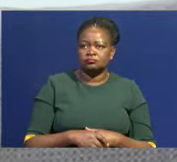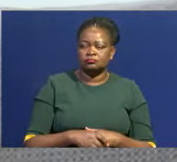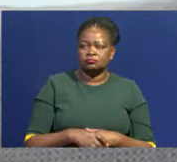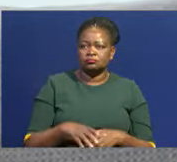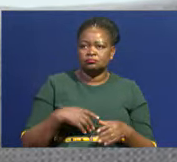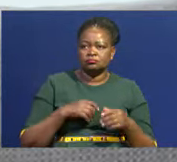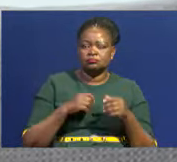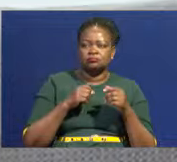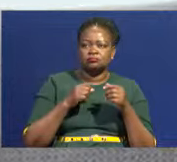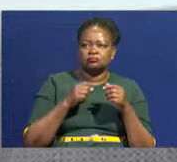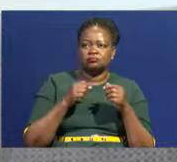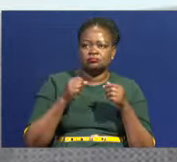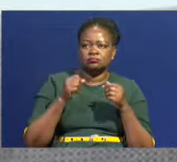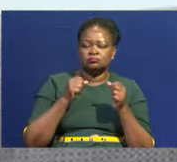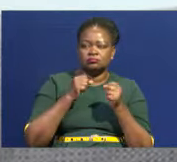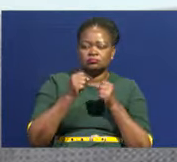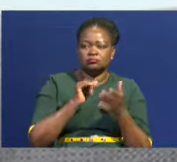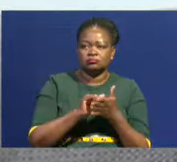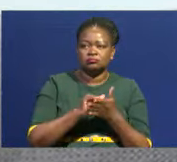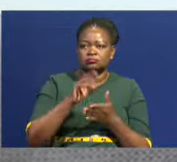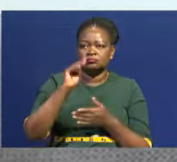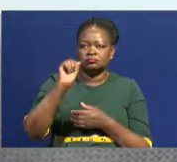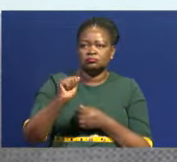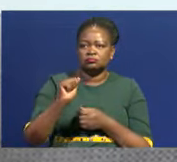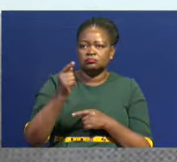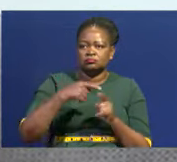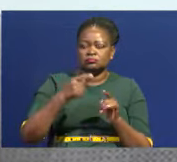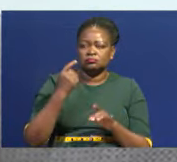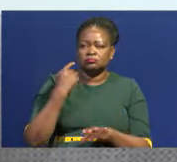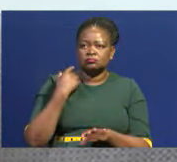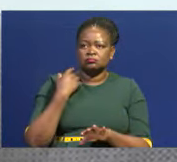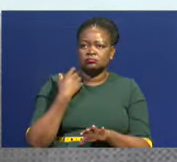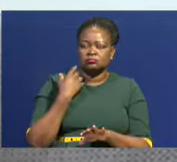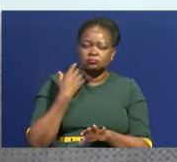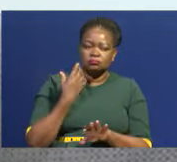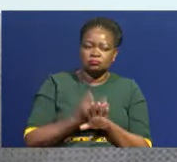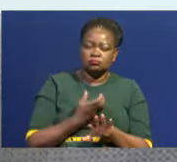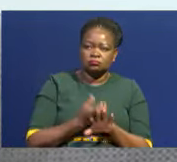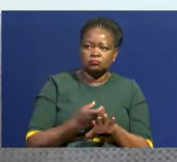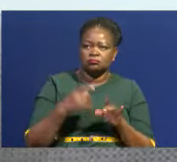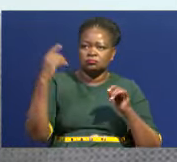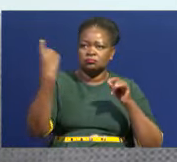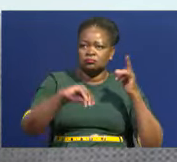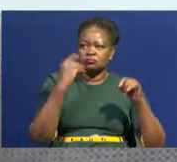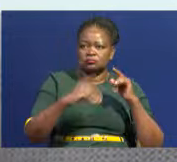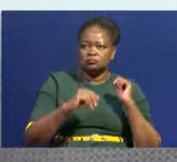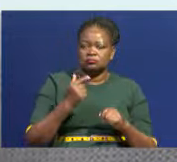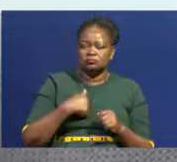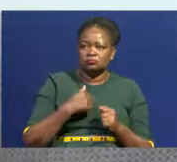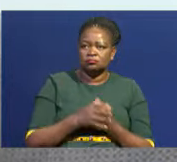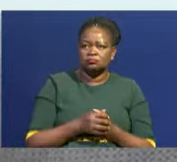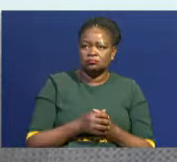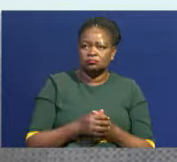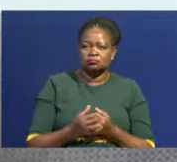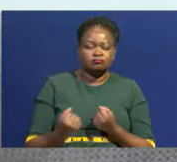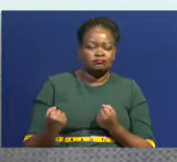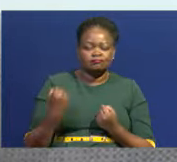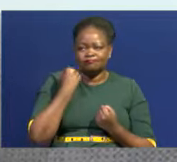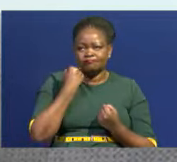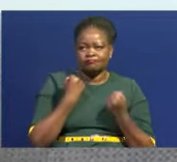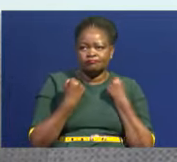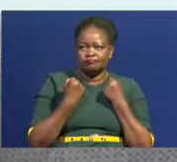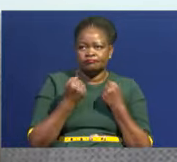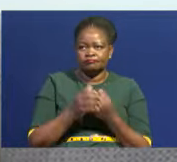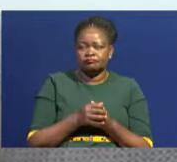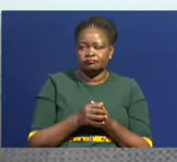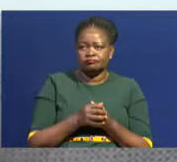ambayo MCA wa Komarock Chris Mtumishi alinipiga, aligonga ngumi kutoka